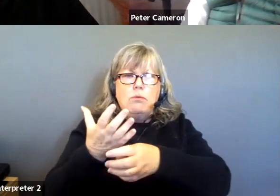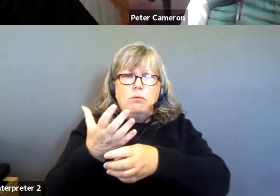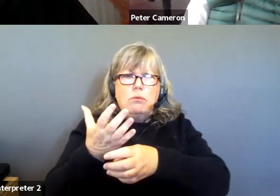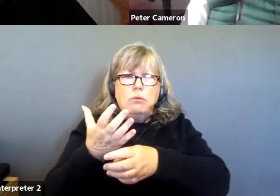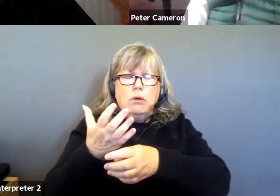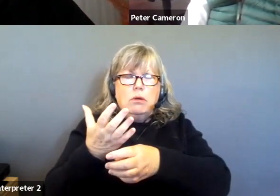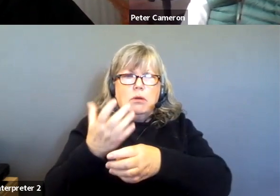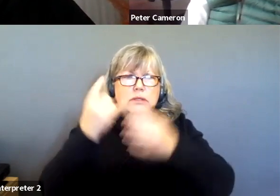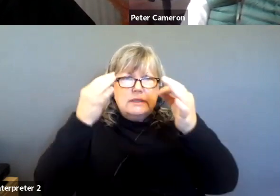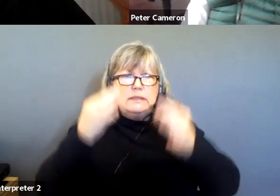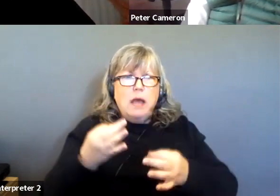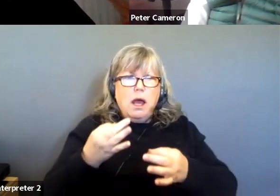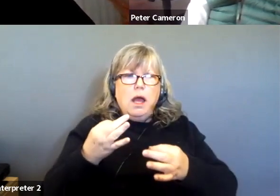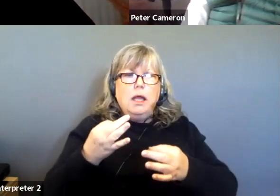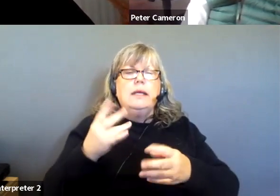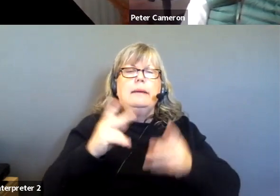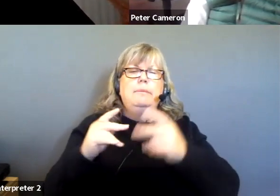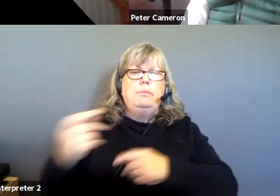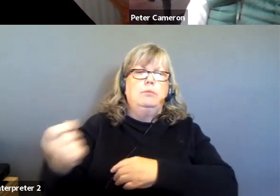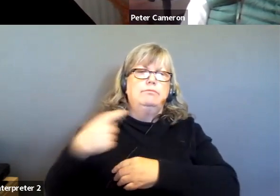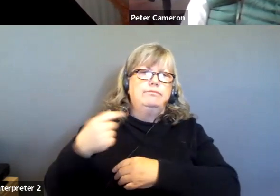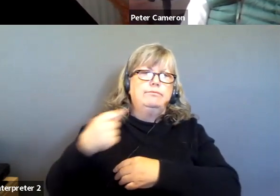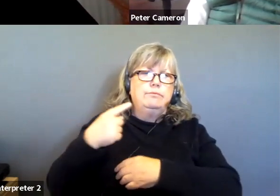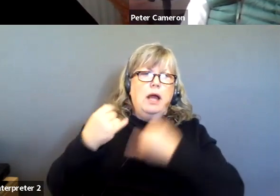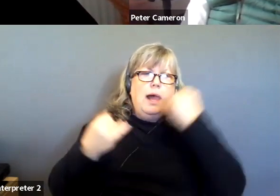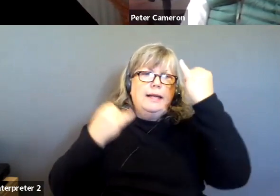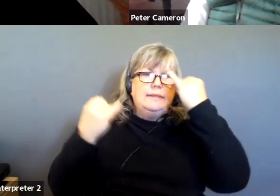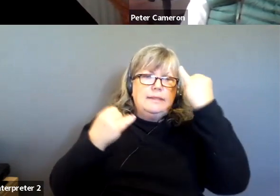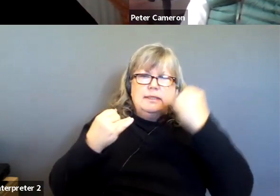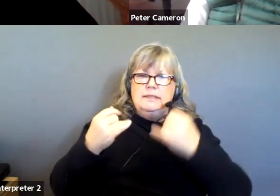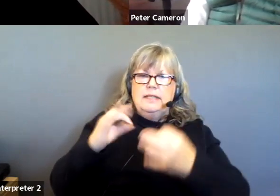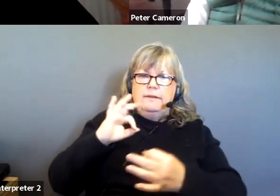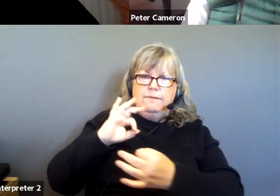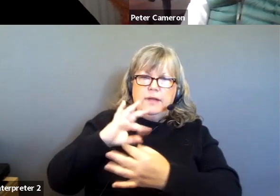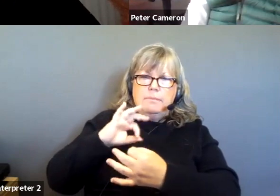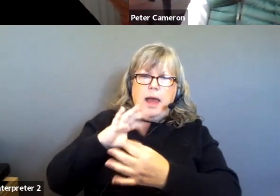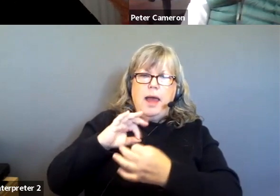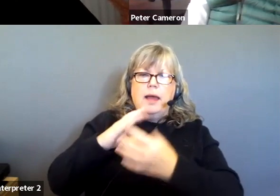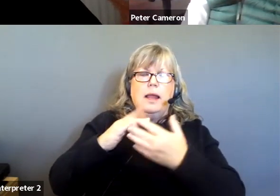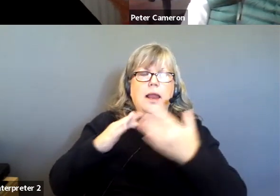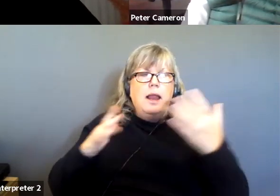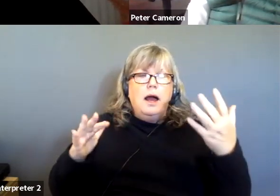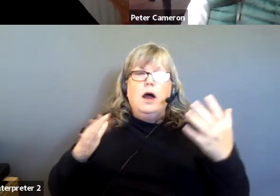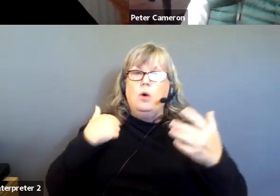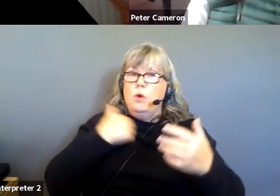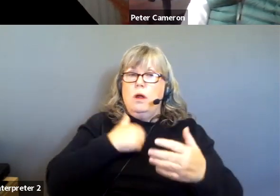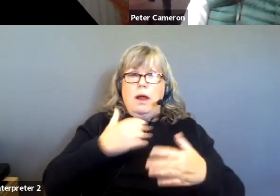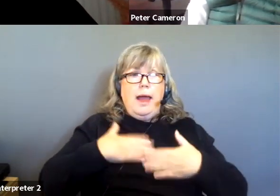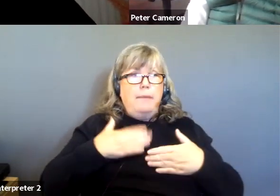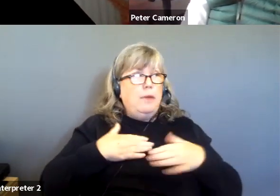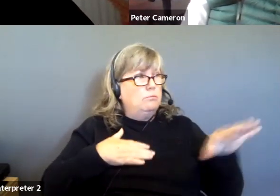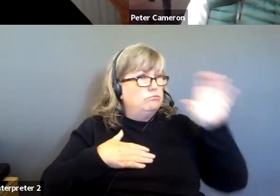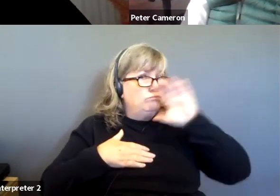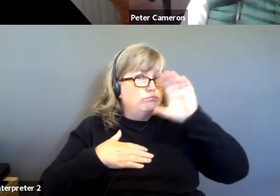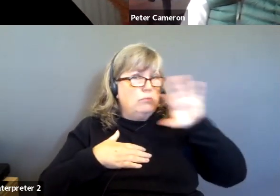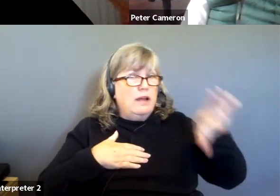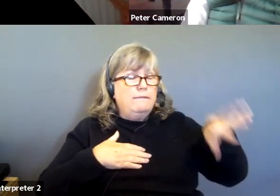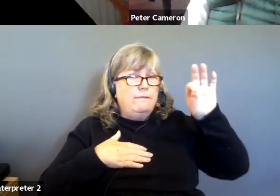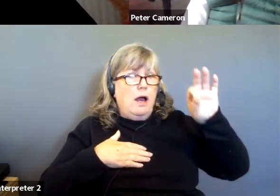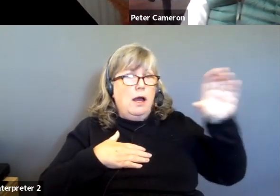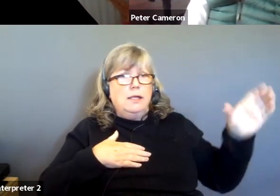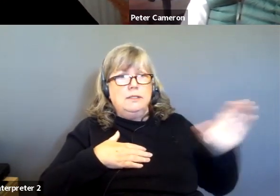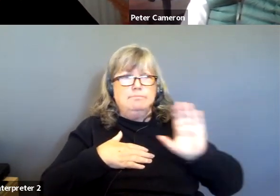or you can't find a resource in the community, we are happy to do the best we can to bring that to you via our Toolkit